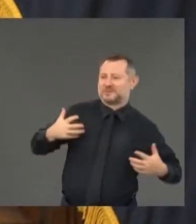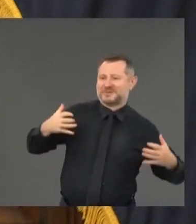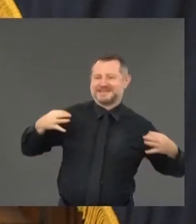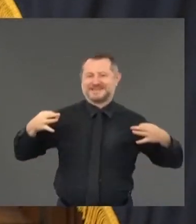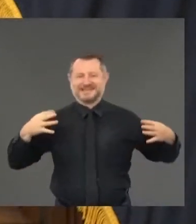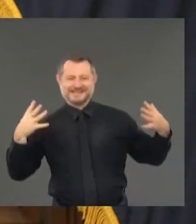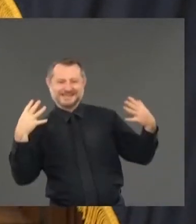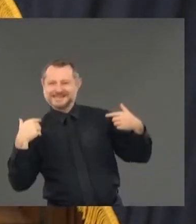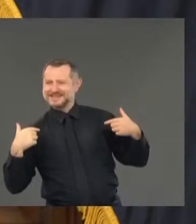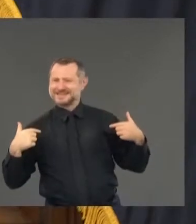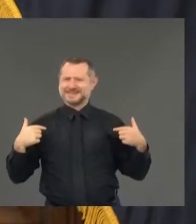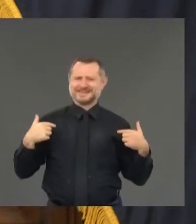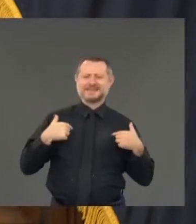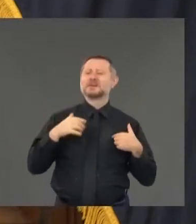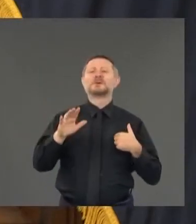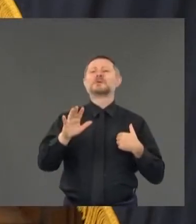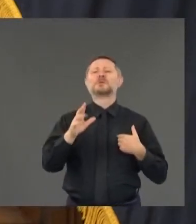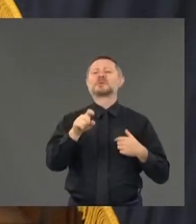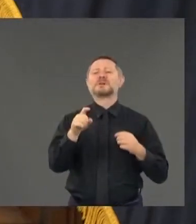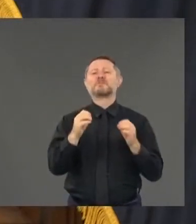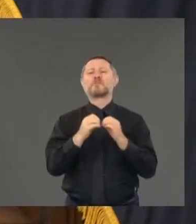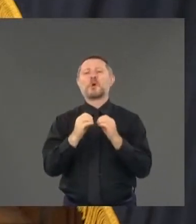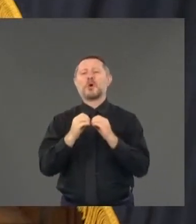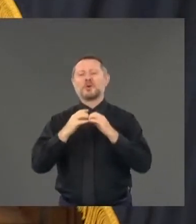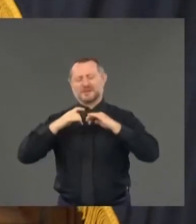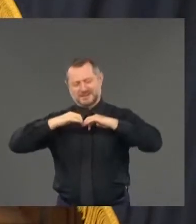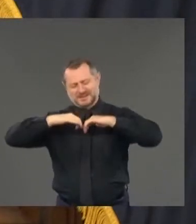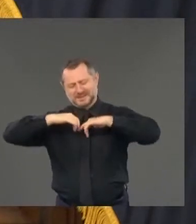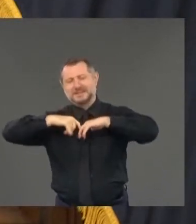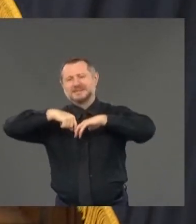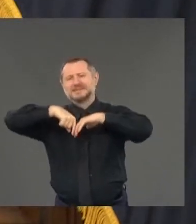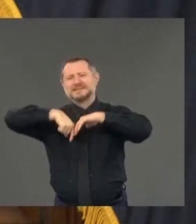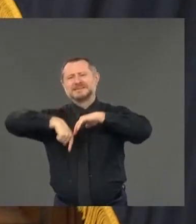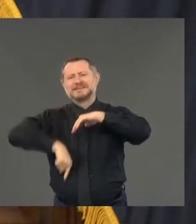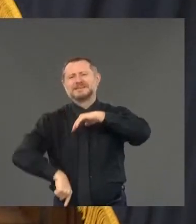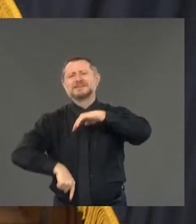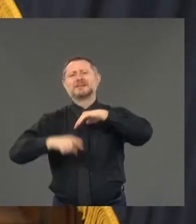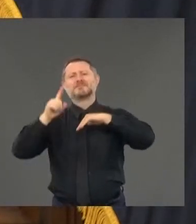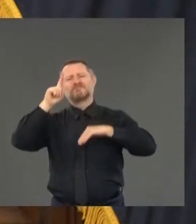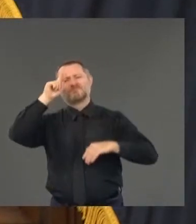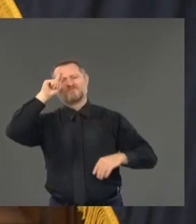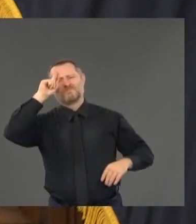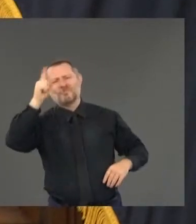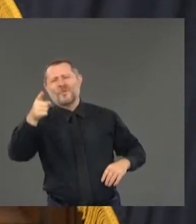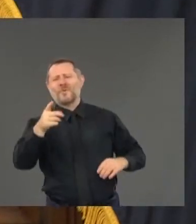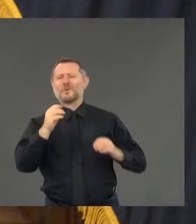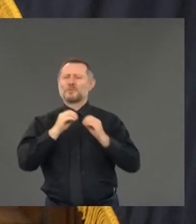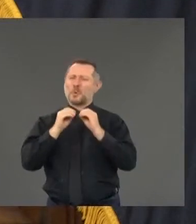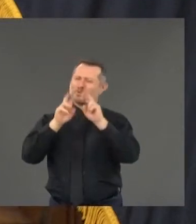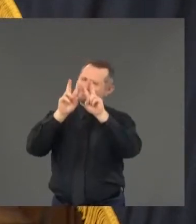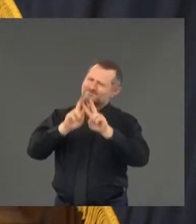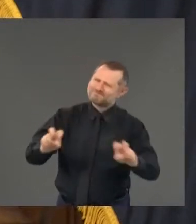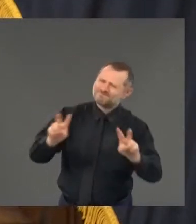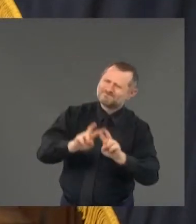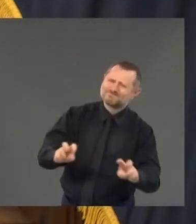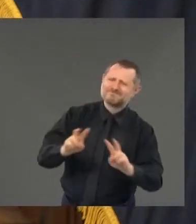let's be deeper, smarter, more analysis. I think it's the reforms are much